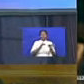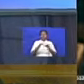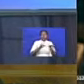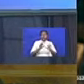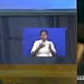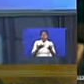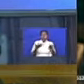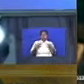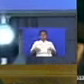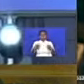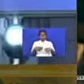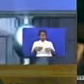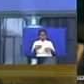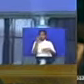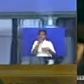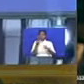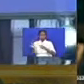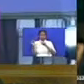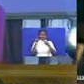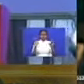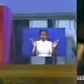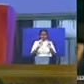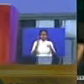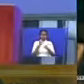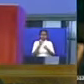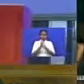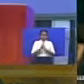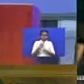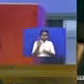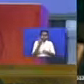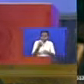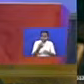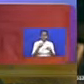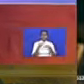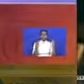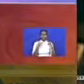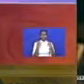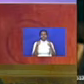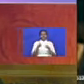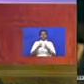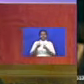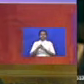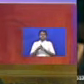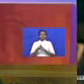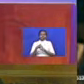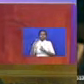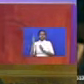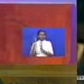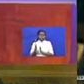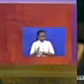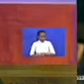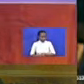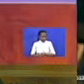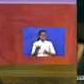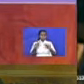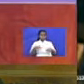working, who are the priests, because they folded their sleeves and they hung up the sheep gate and its doors. The first people that demonstrated